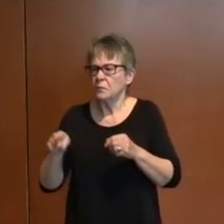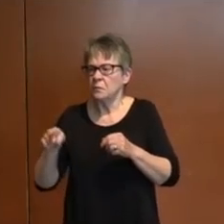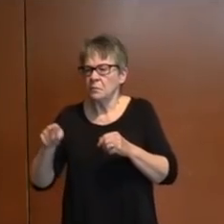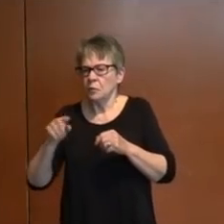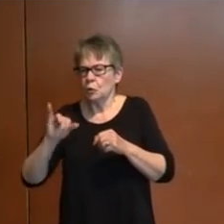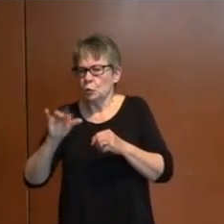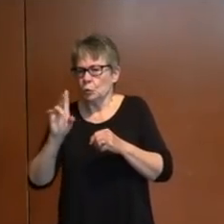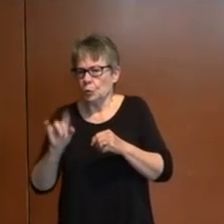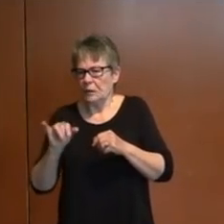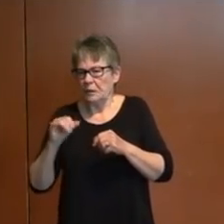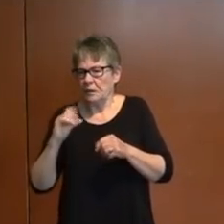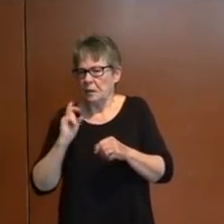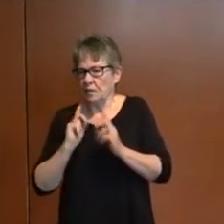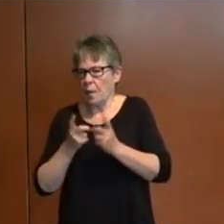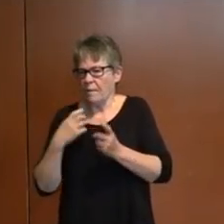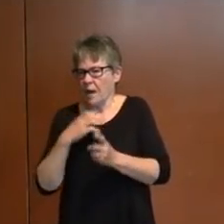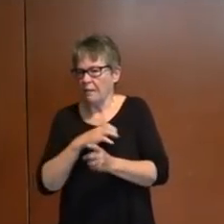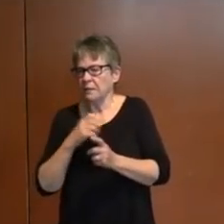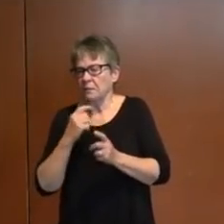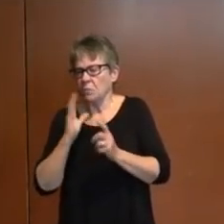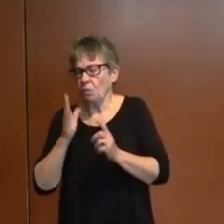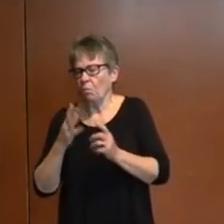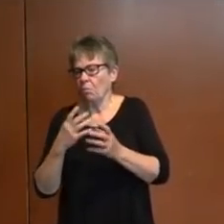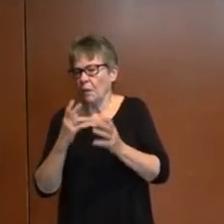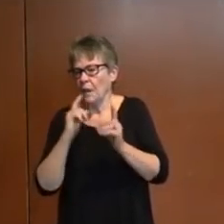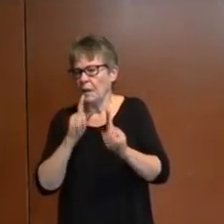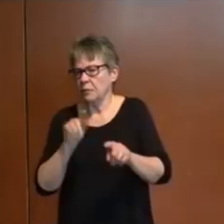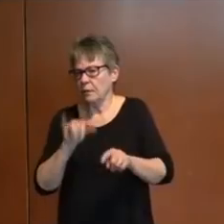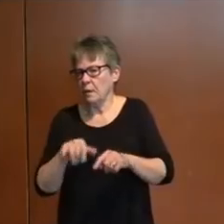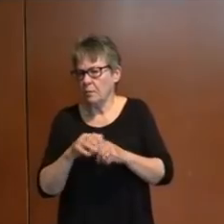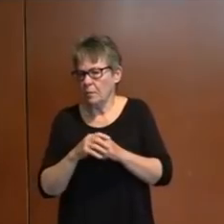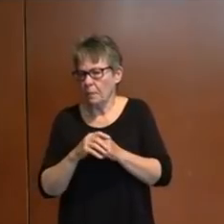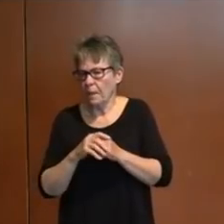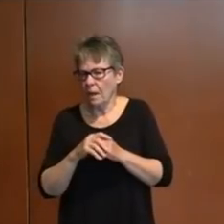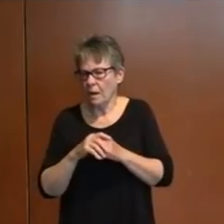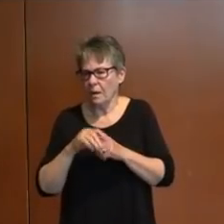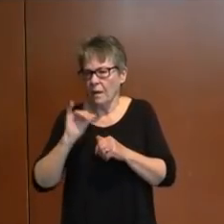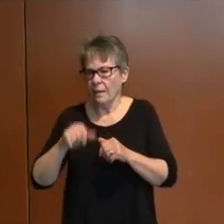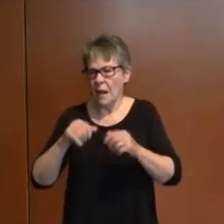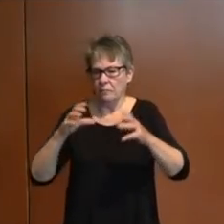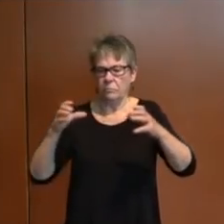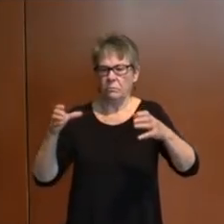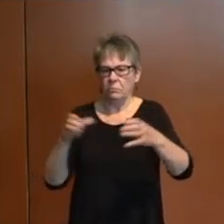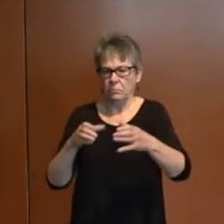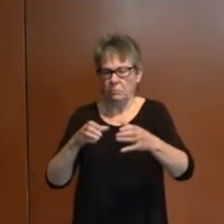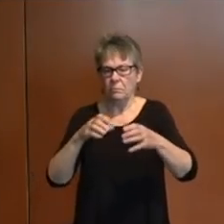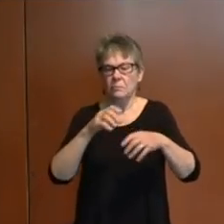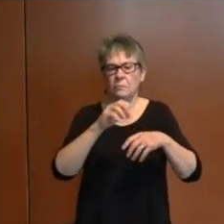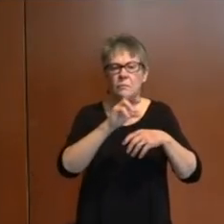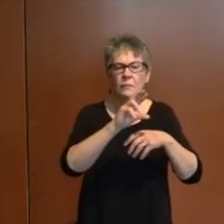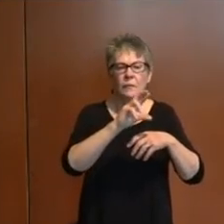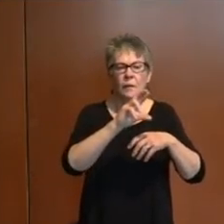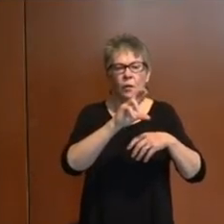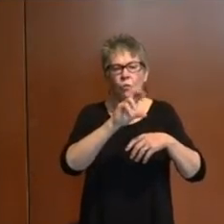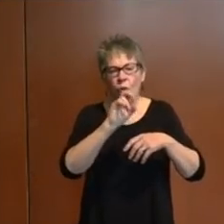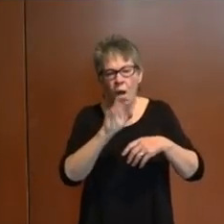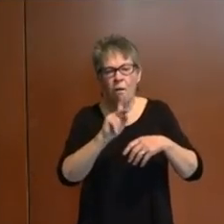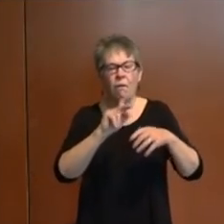that that at the ROC we have all of our coordinating centralized functions,